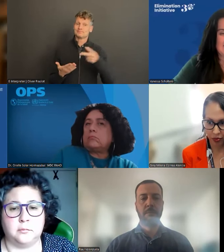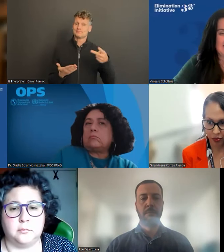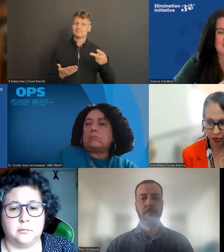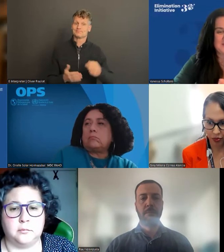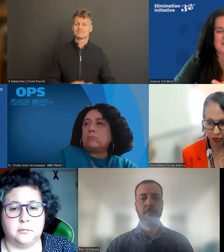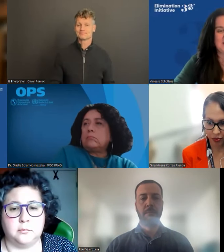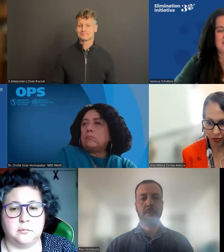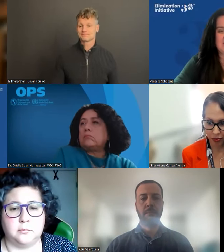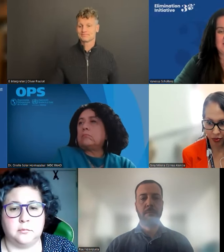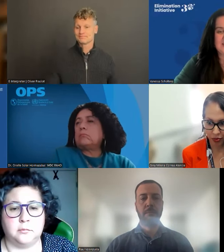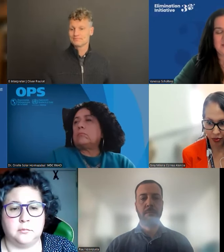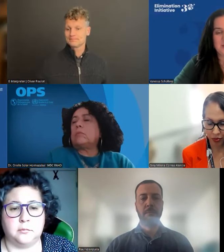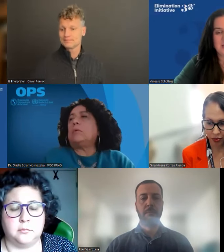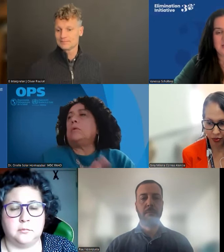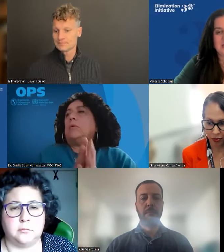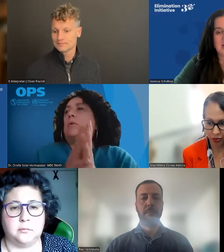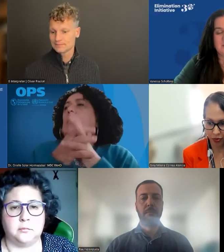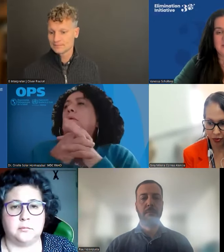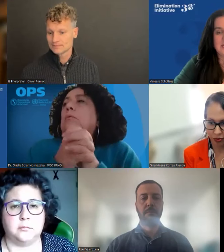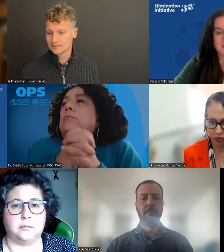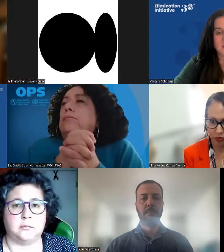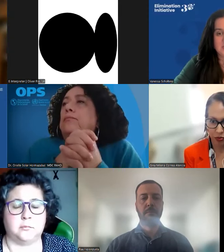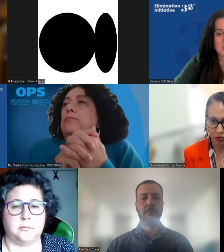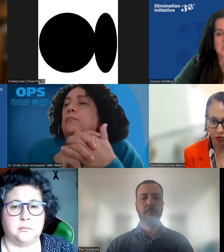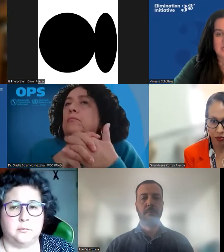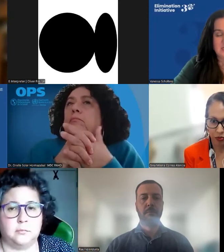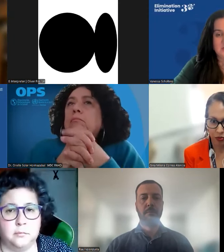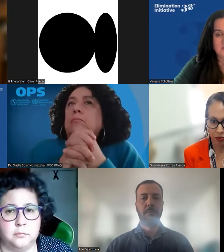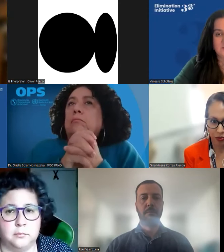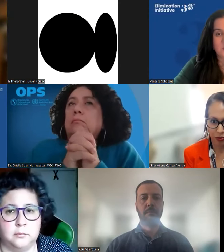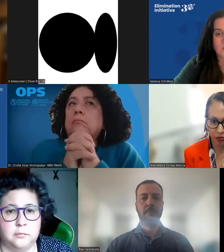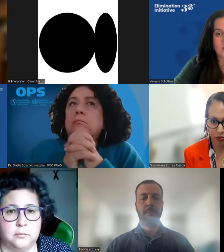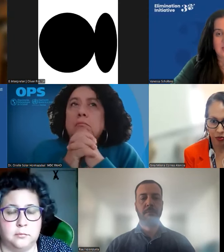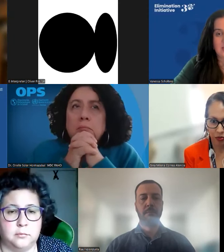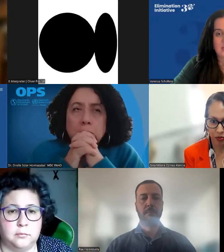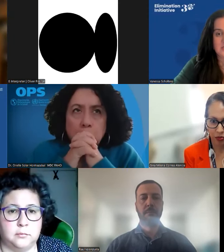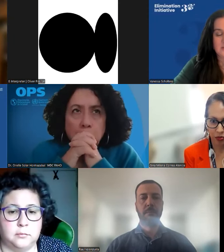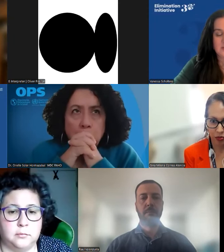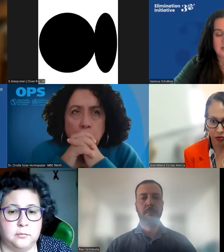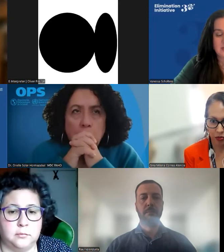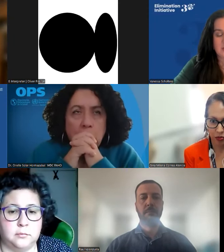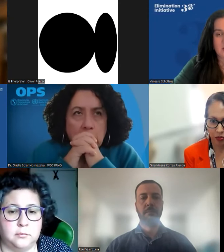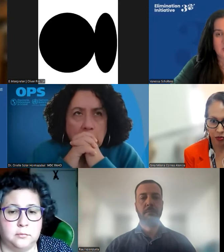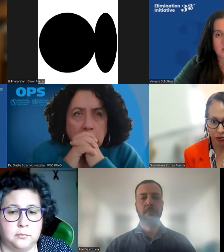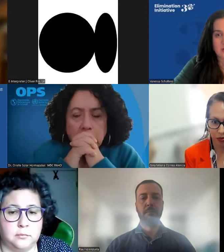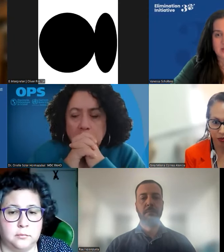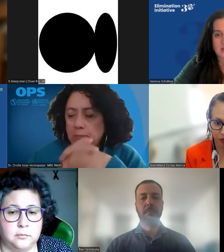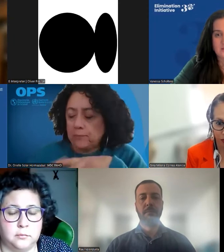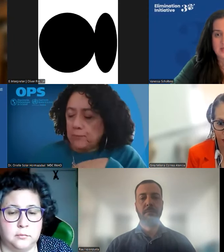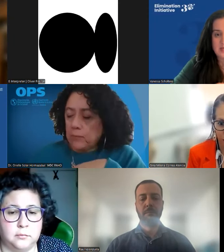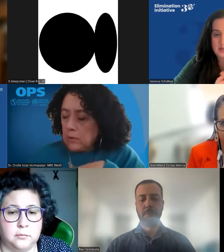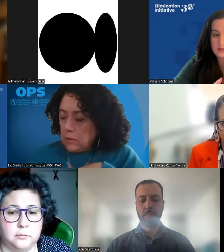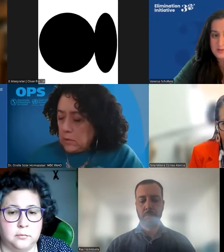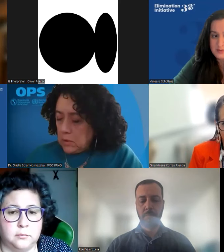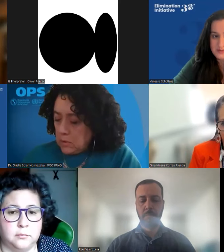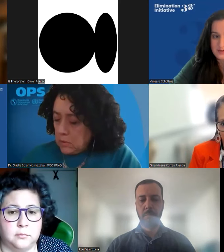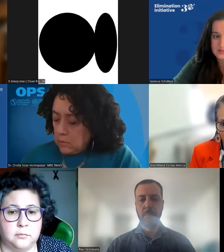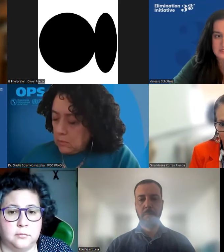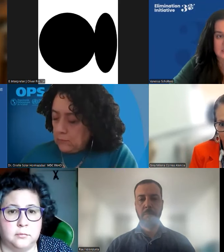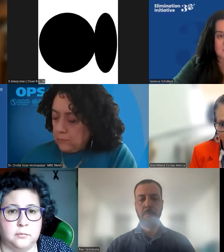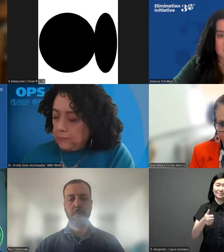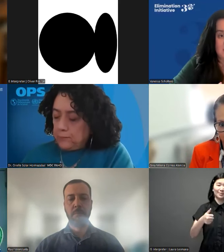Great. Thank you so much, Dr. Saboya. My next question is for Gina Pereira or any La other siguiente